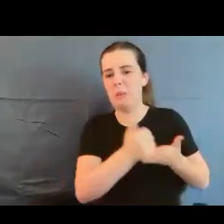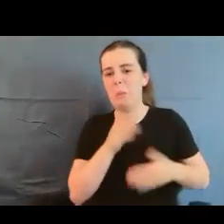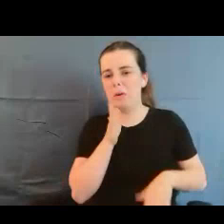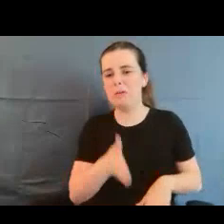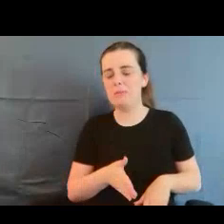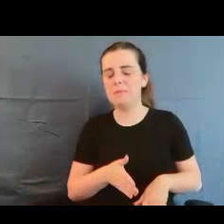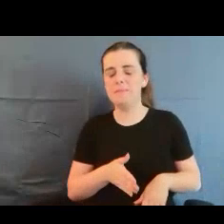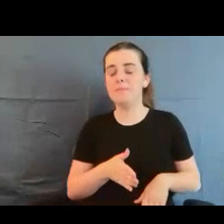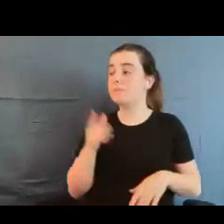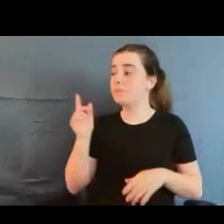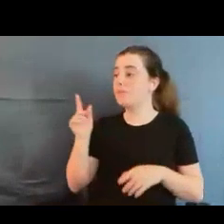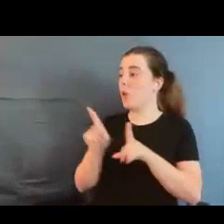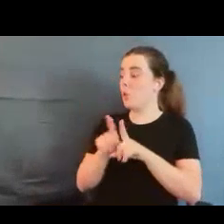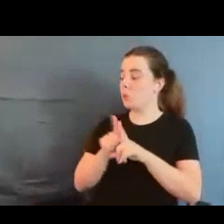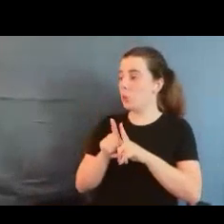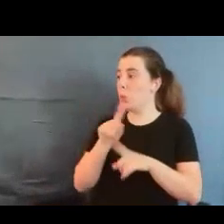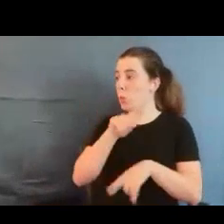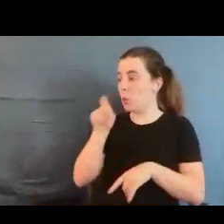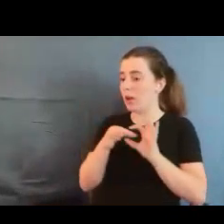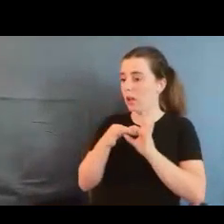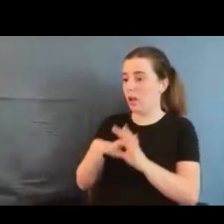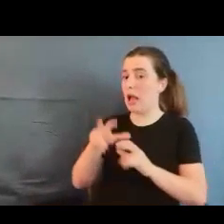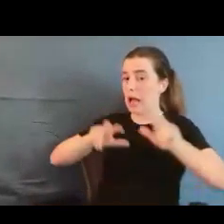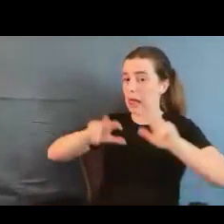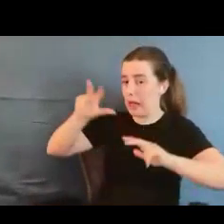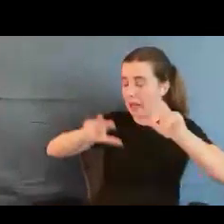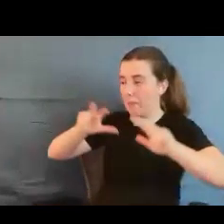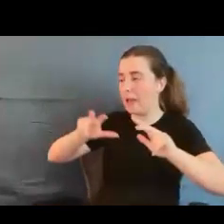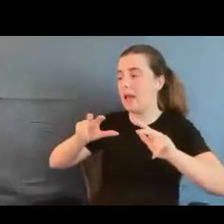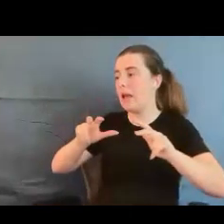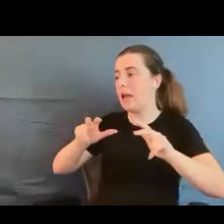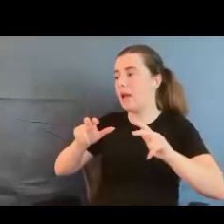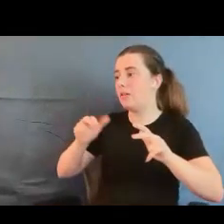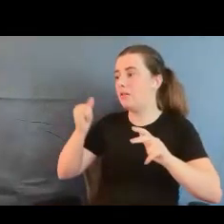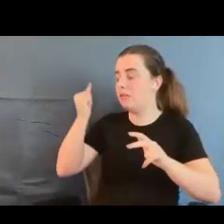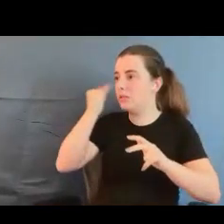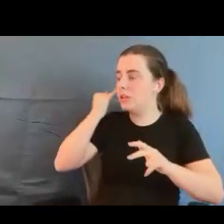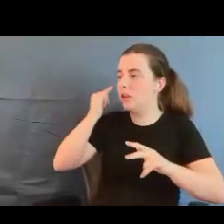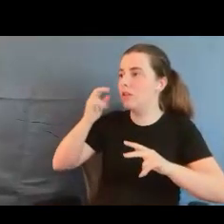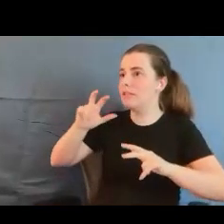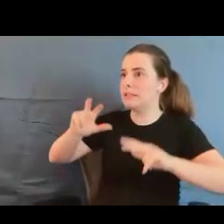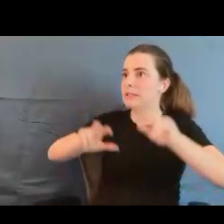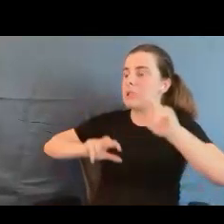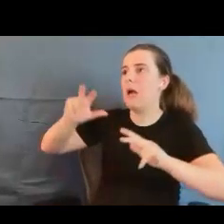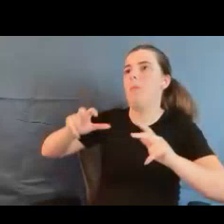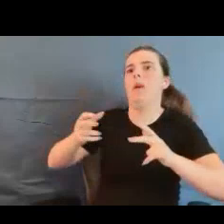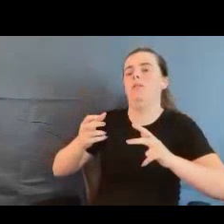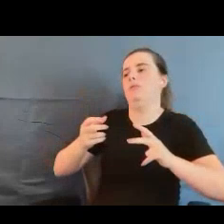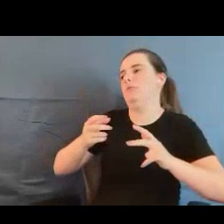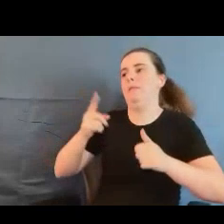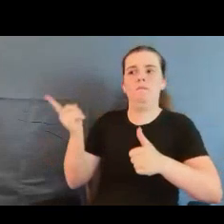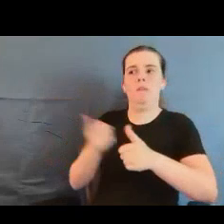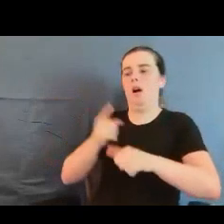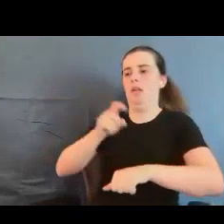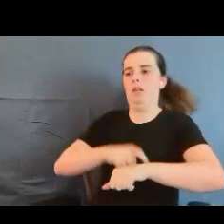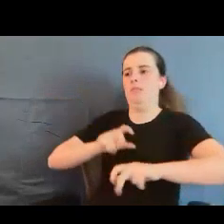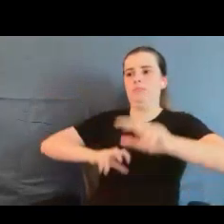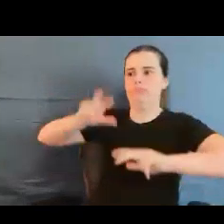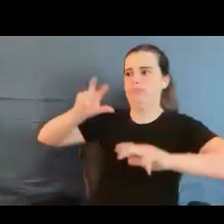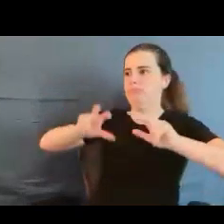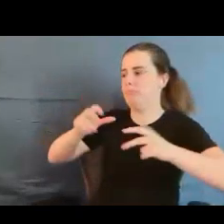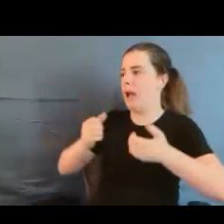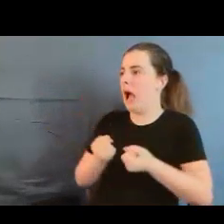about climbing. If it's the most climbing in a race that you've done, what is key prep for this? How much climbing should you have prior